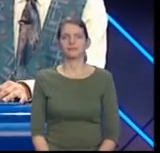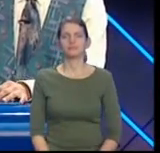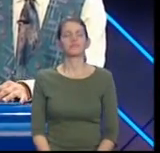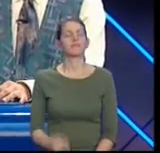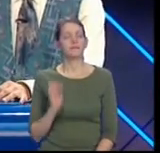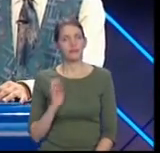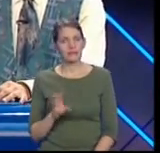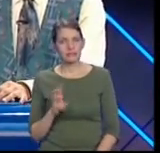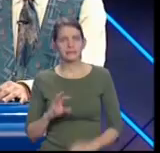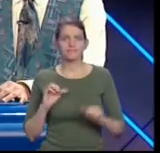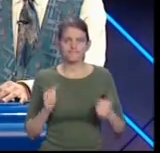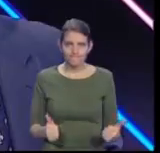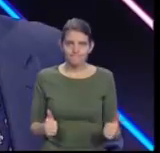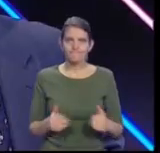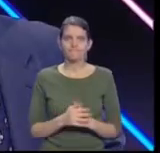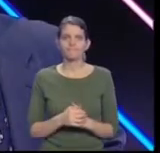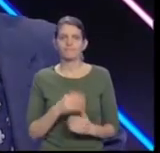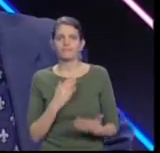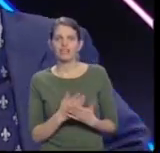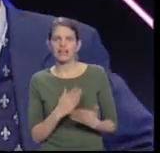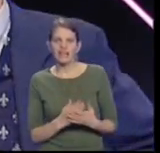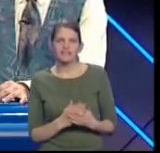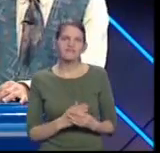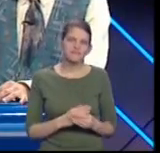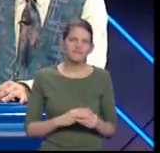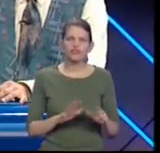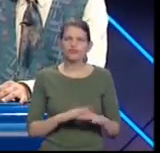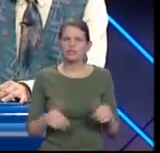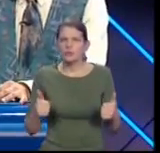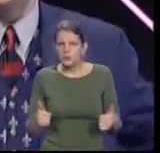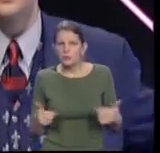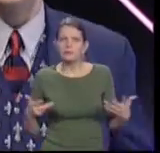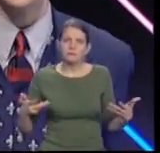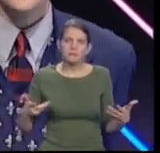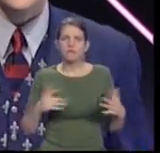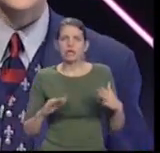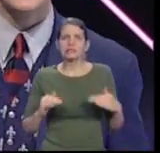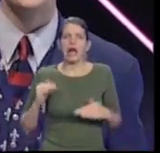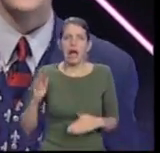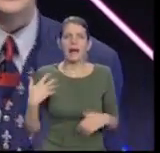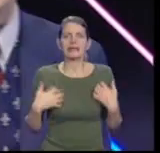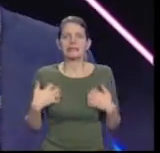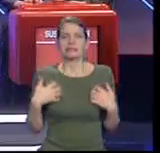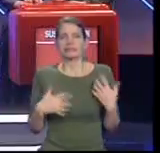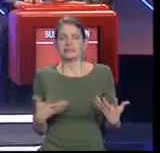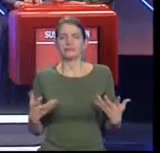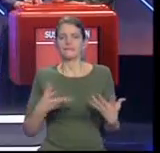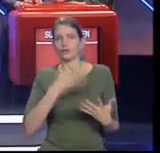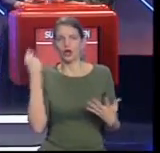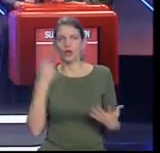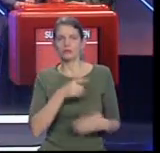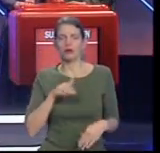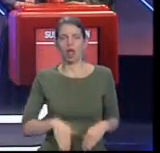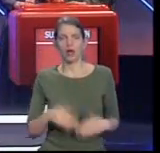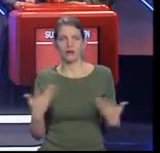15! Very good. Well, it's not really, is it, actually? It's not very high, is it? But I get excited sometimes. OK, we'll share the catchphrases. Don't forget, you cannot buzz